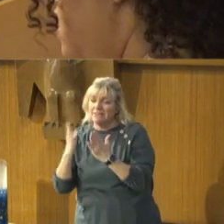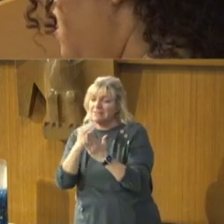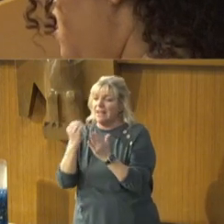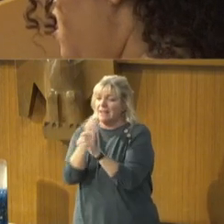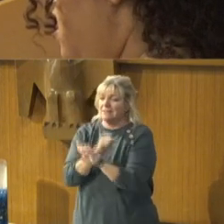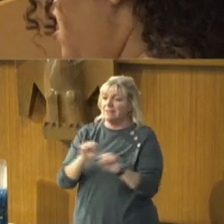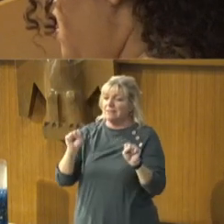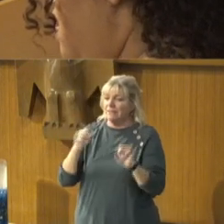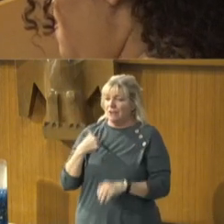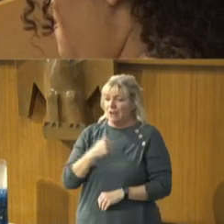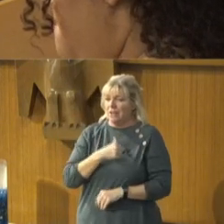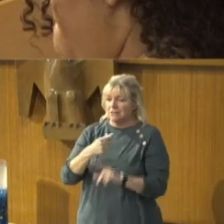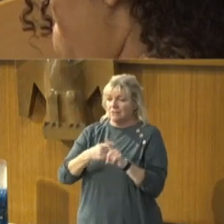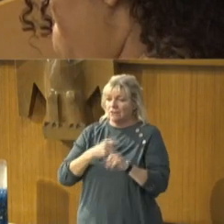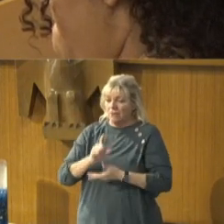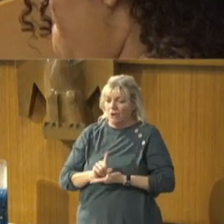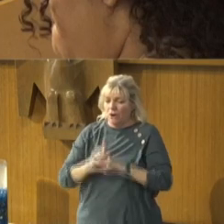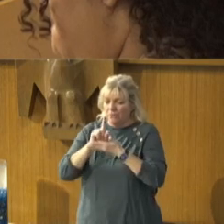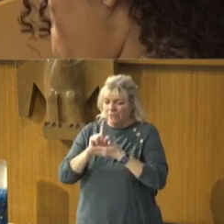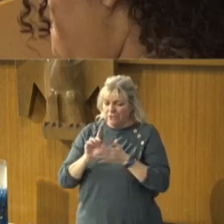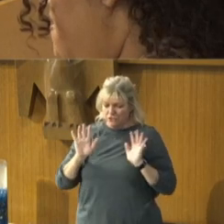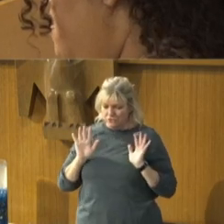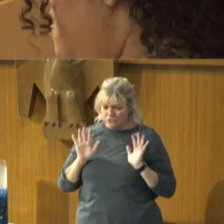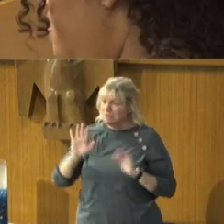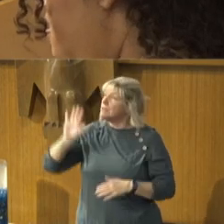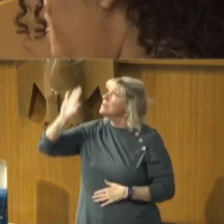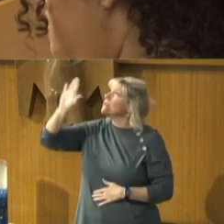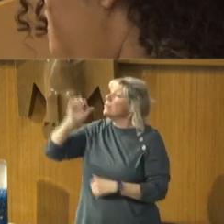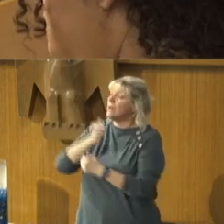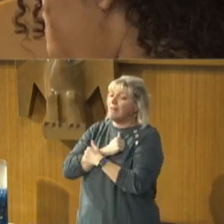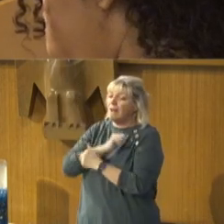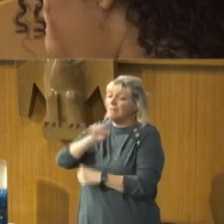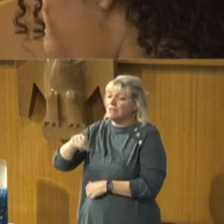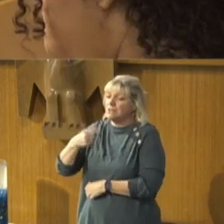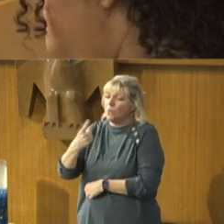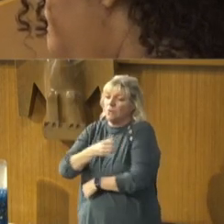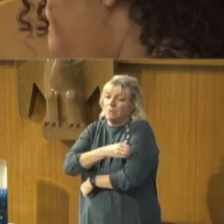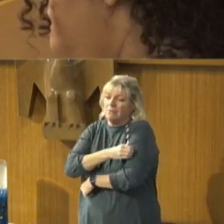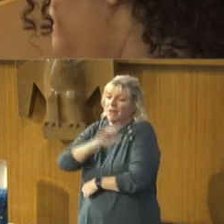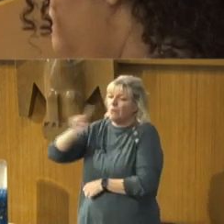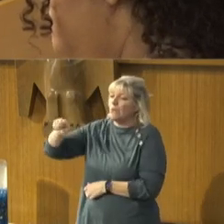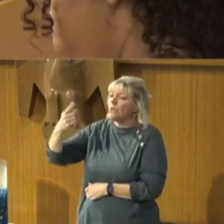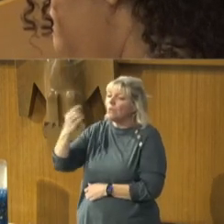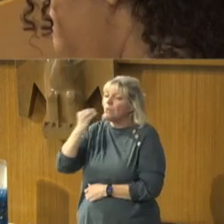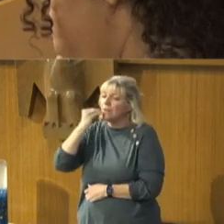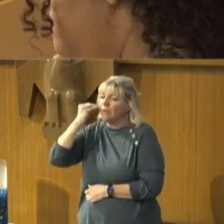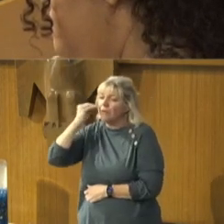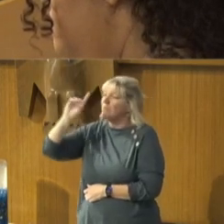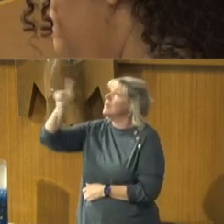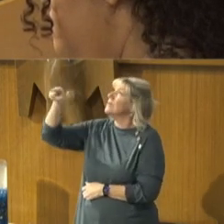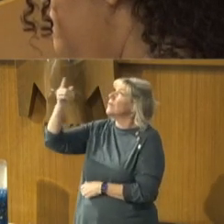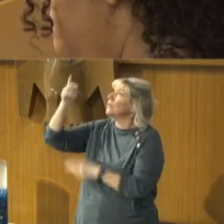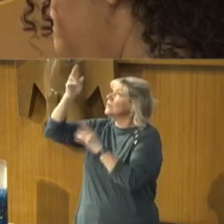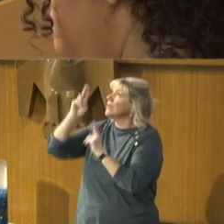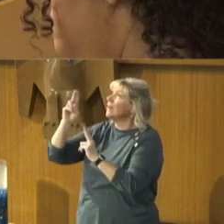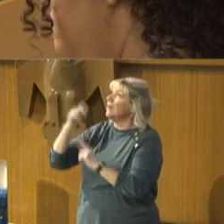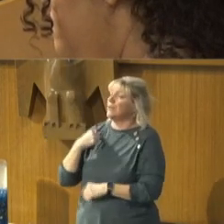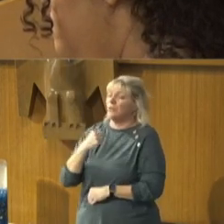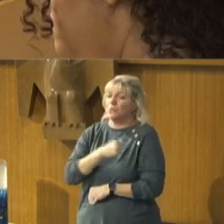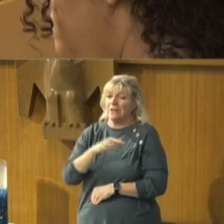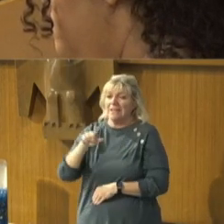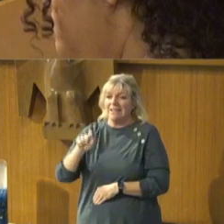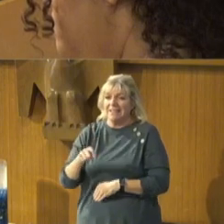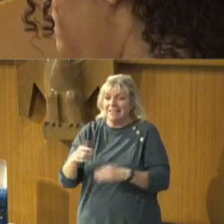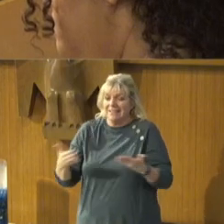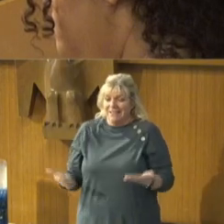from our privilege. For your love is the only power, the only home, the only honor we need. In